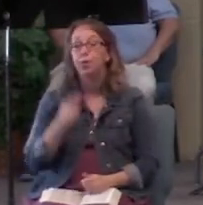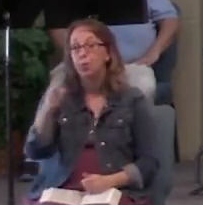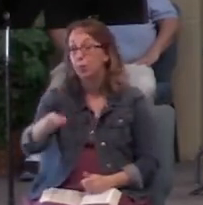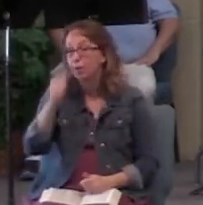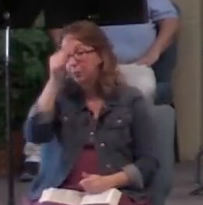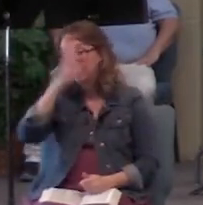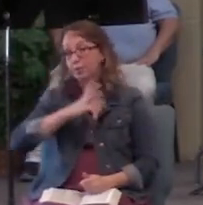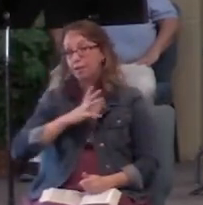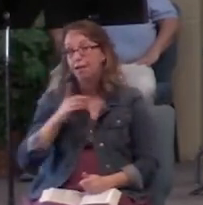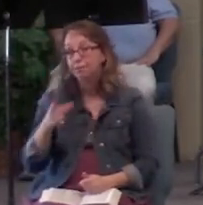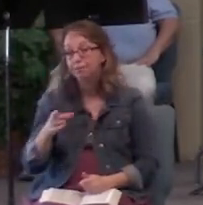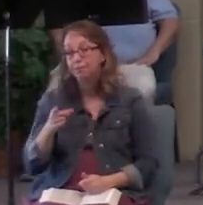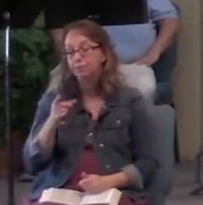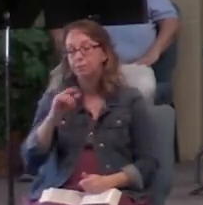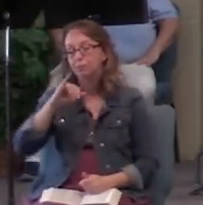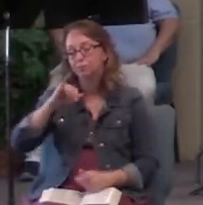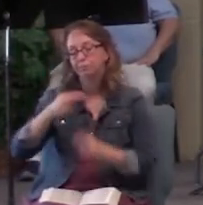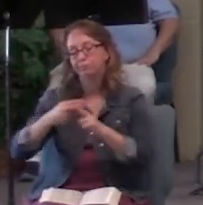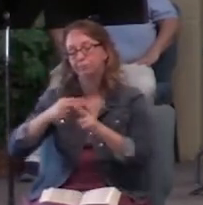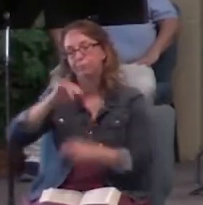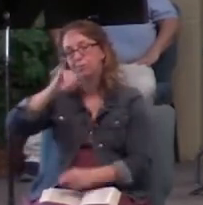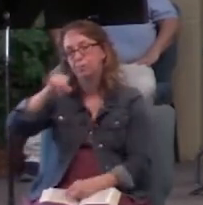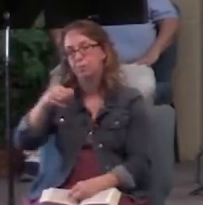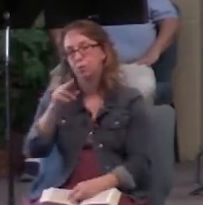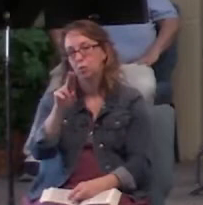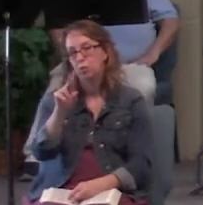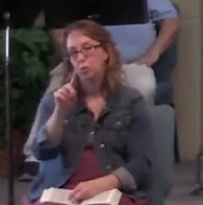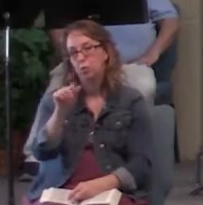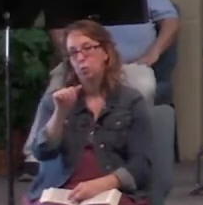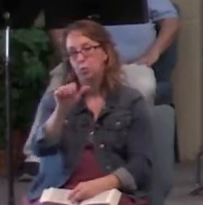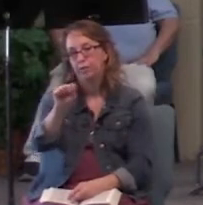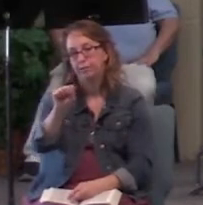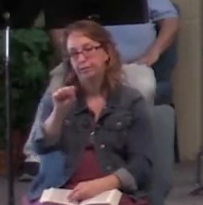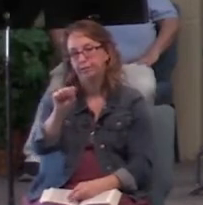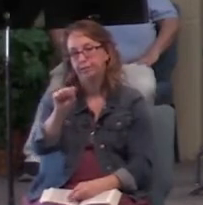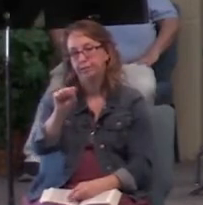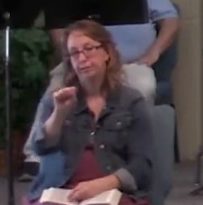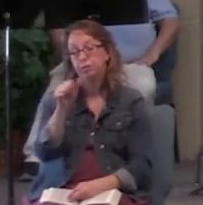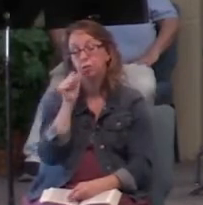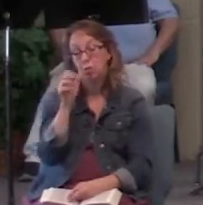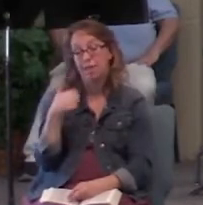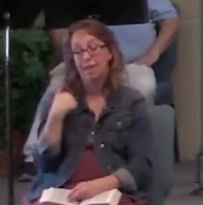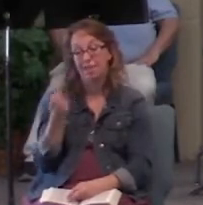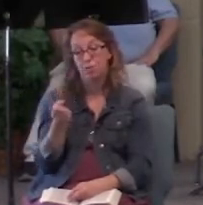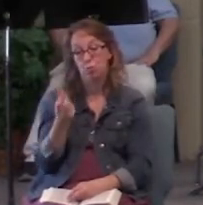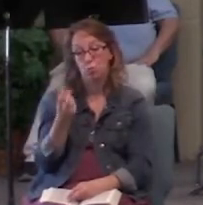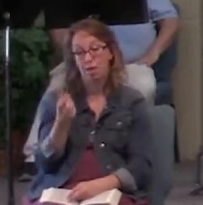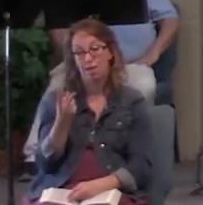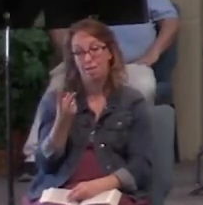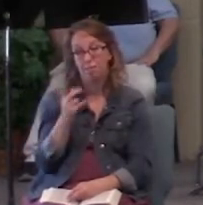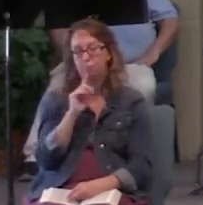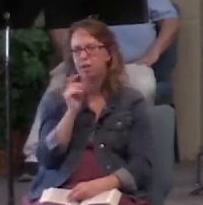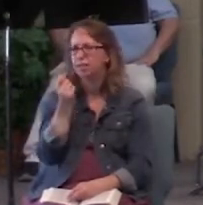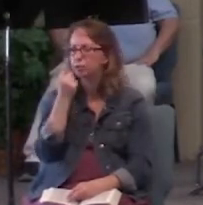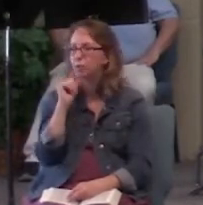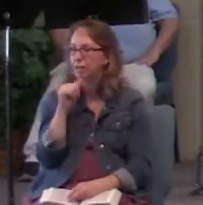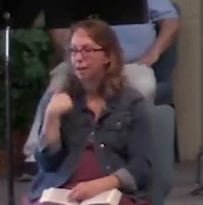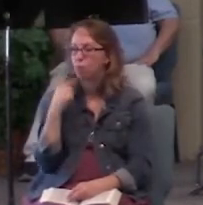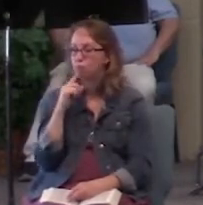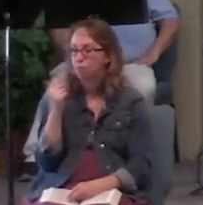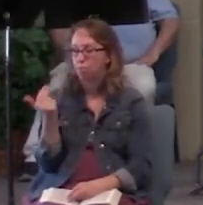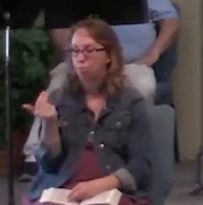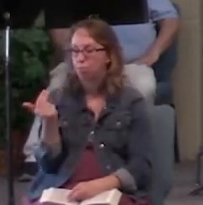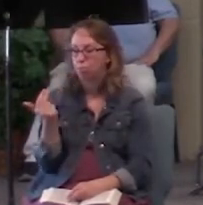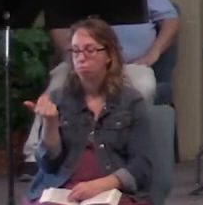guys was Judas. So there were 12 disciples, but there were 13 disciples,